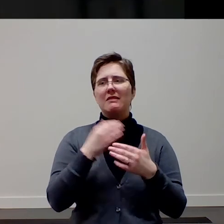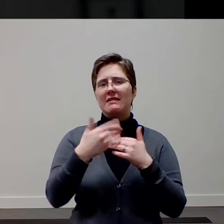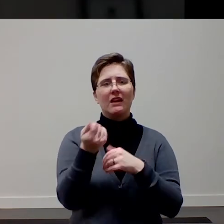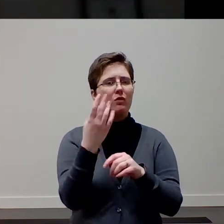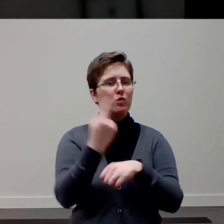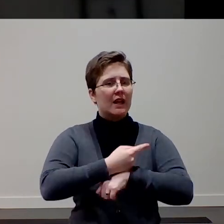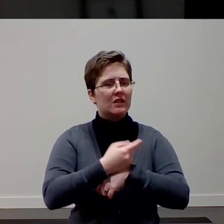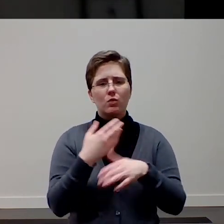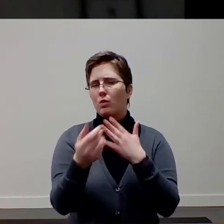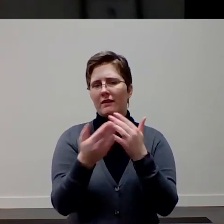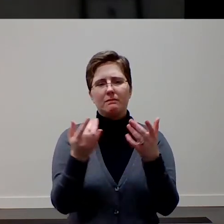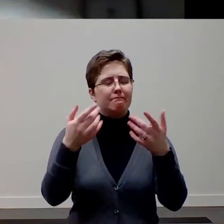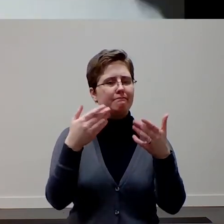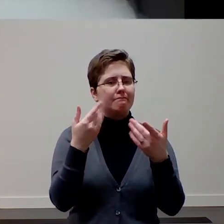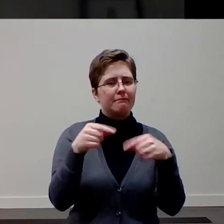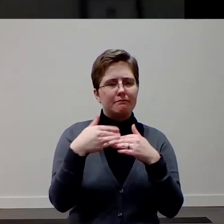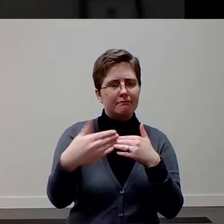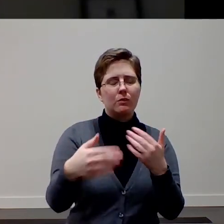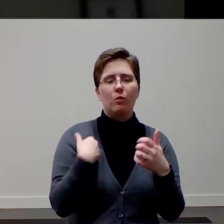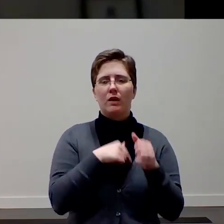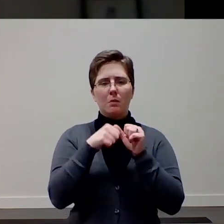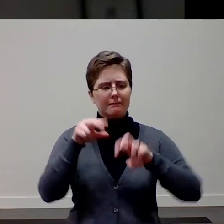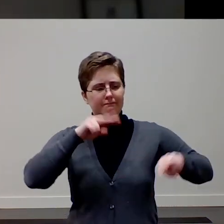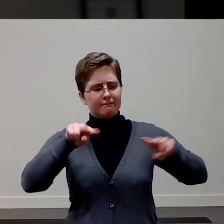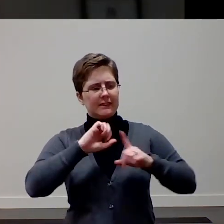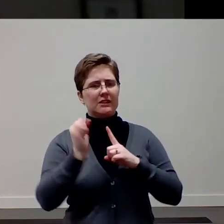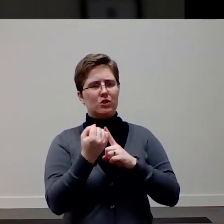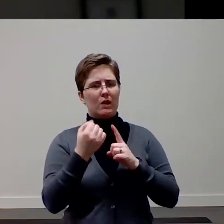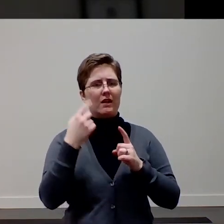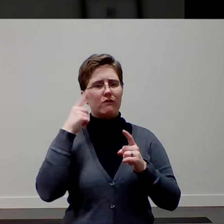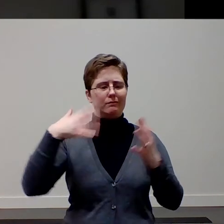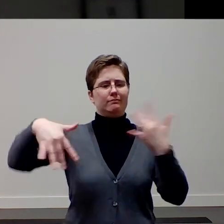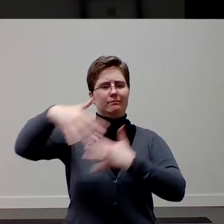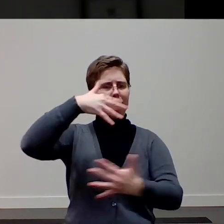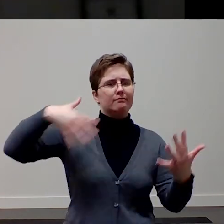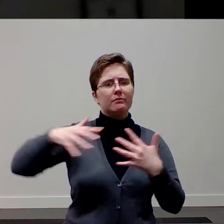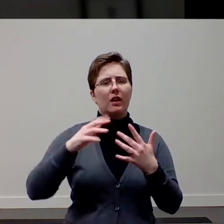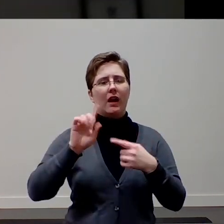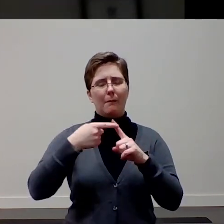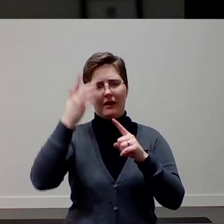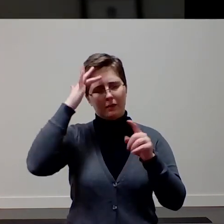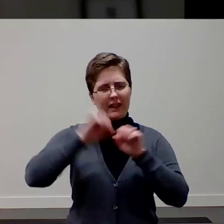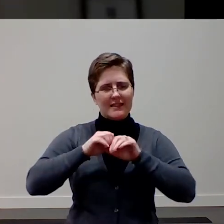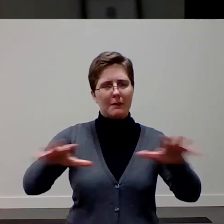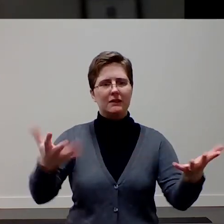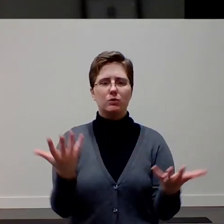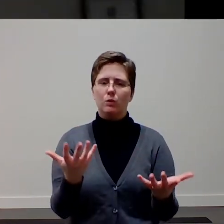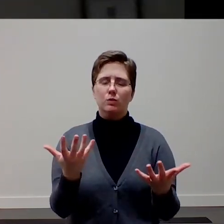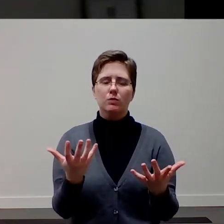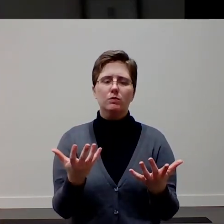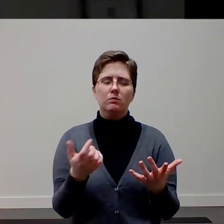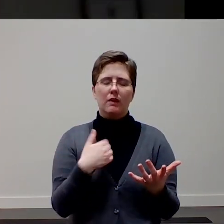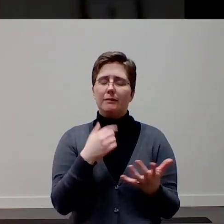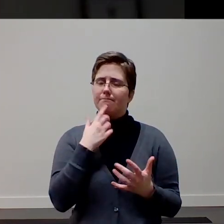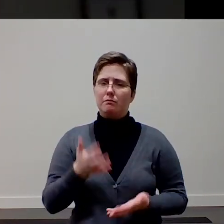So who, let me know when we're all back, Mr. Schulte. We've got Ms. Eichenberg, we've got